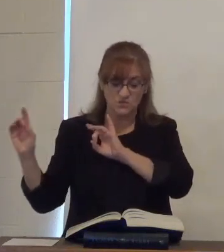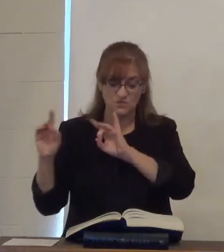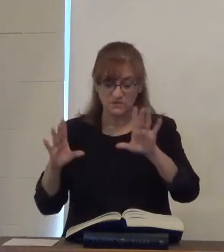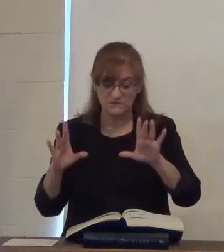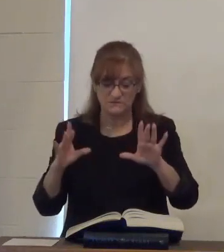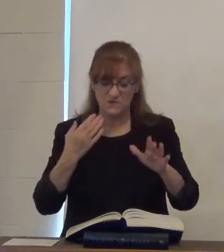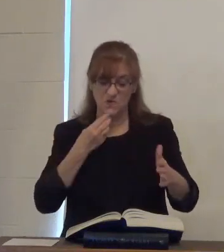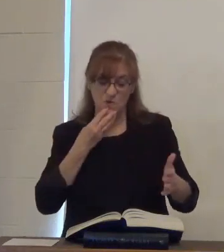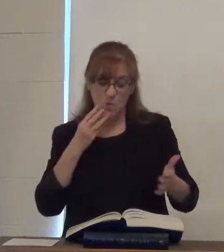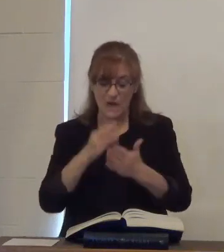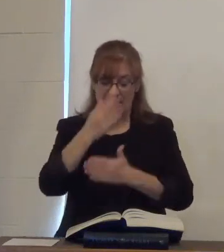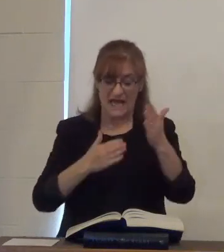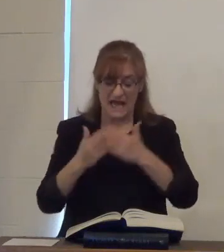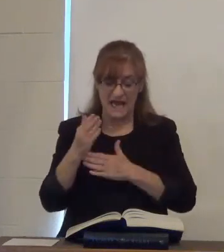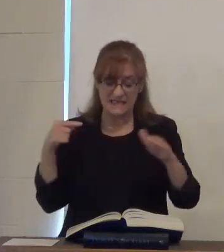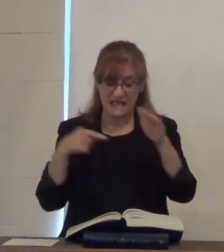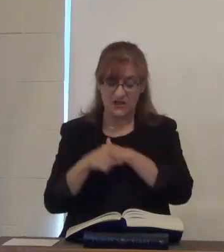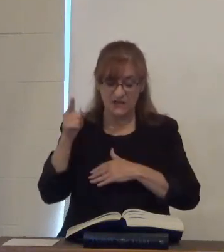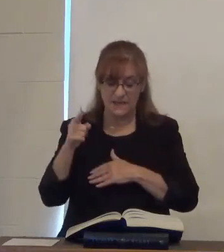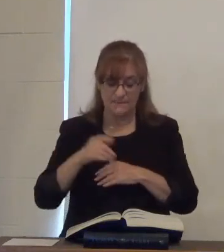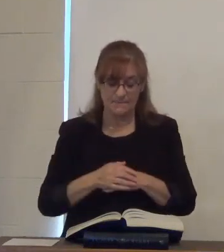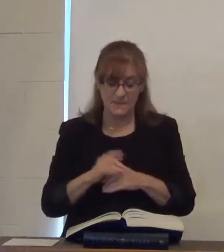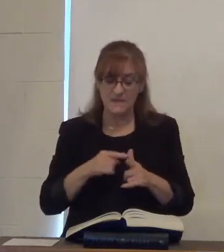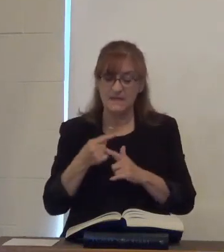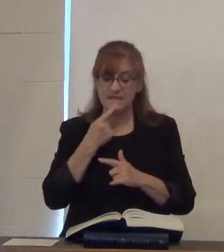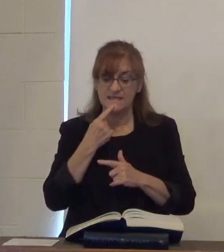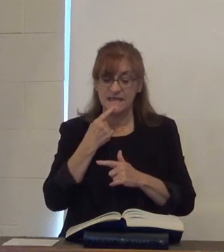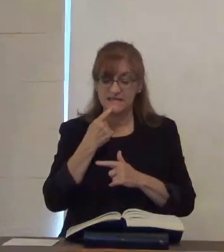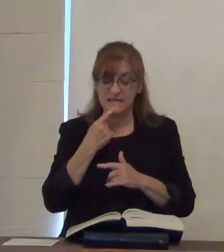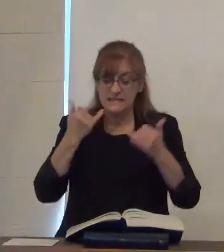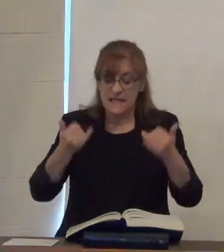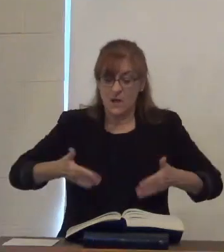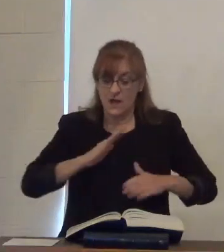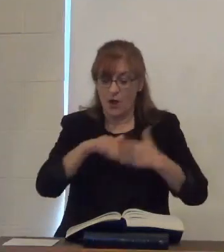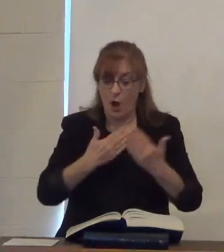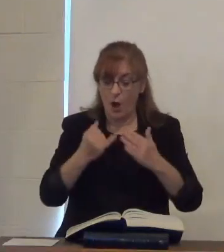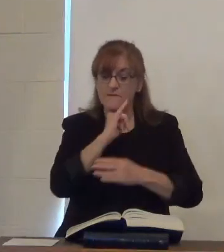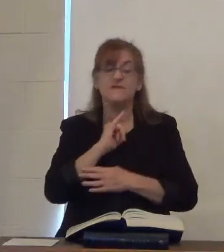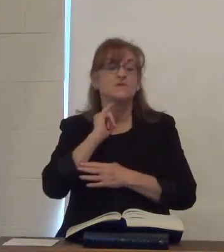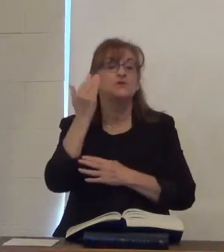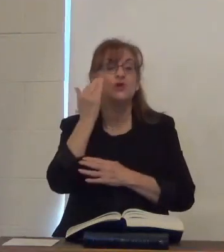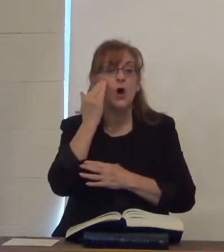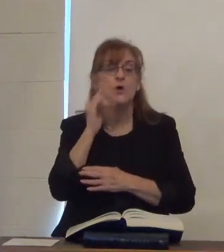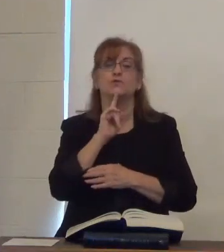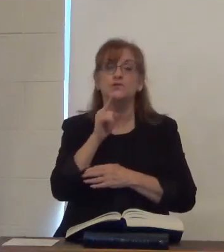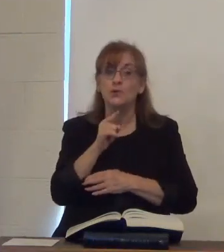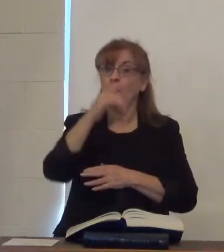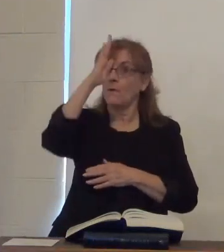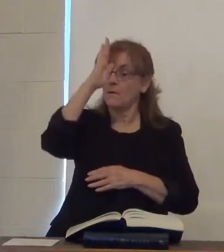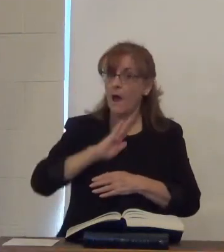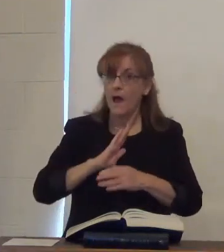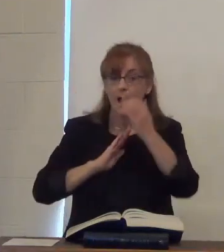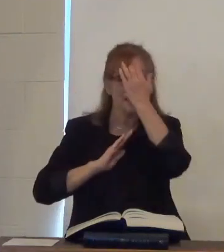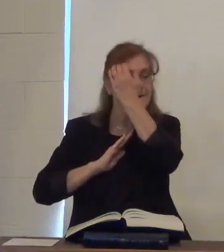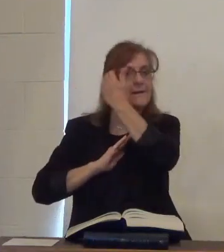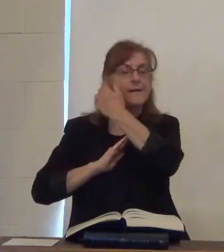to make the point even further, in verse 36, he says, "Therefore, let all the house of Israel know assuredly that God